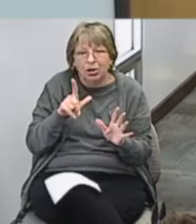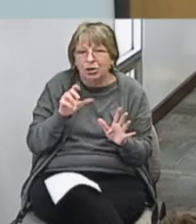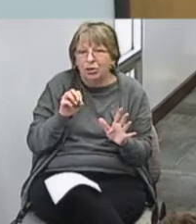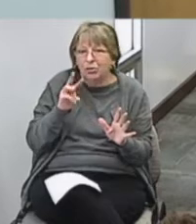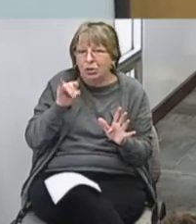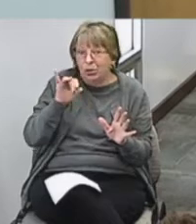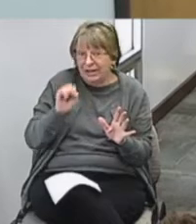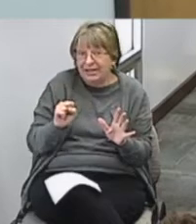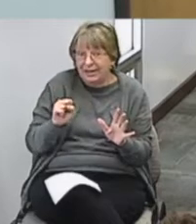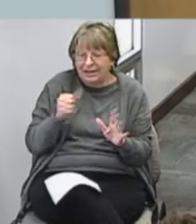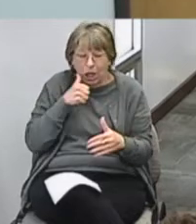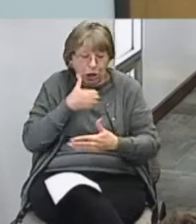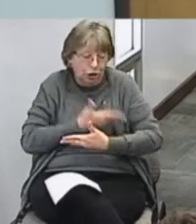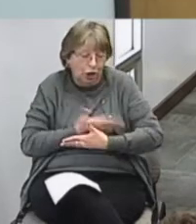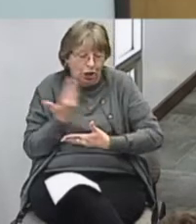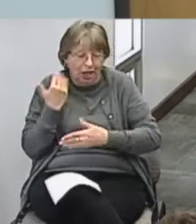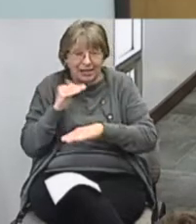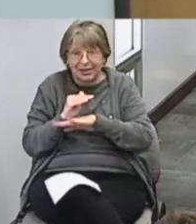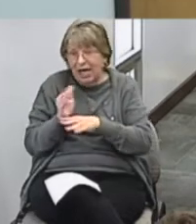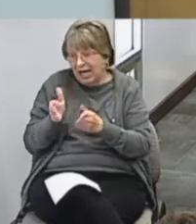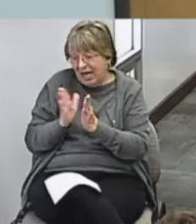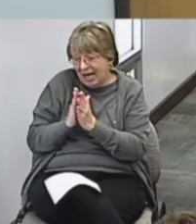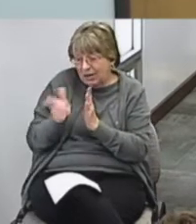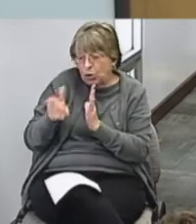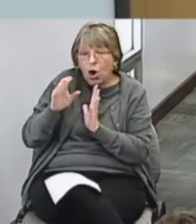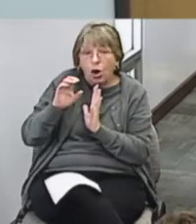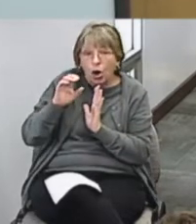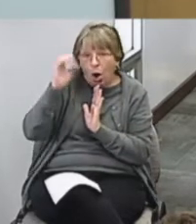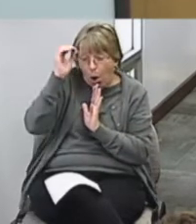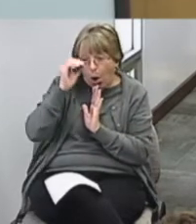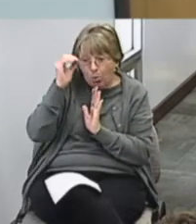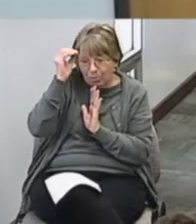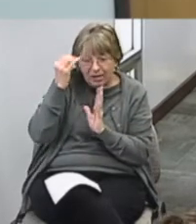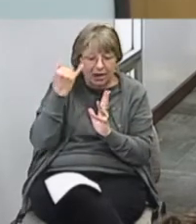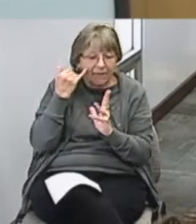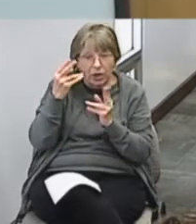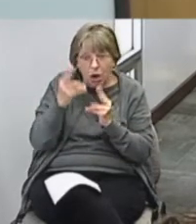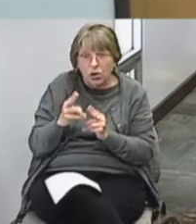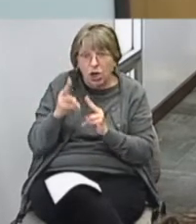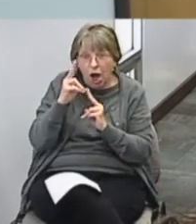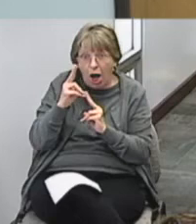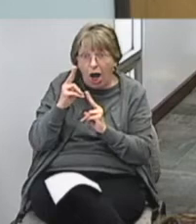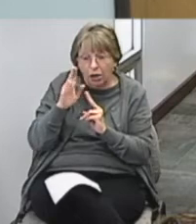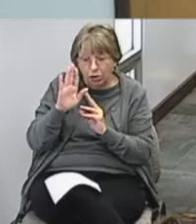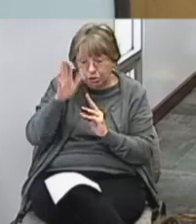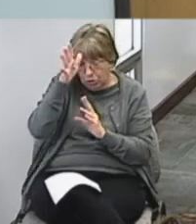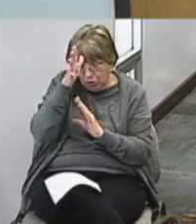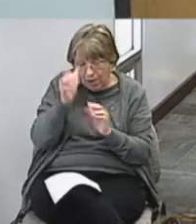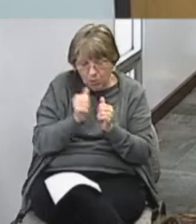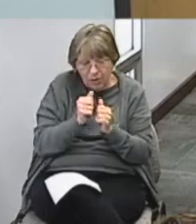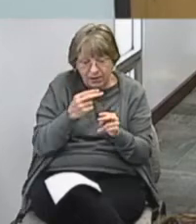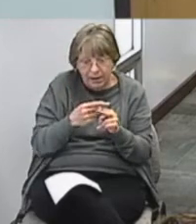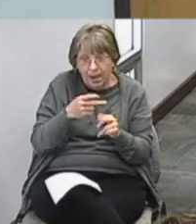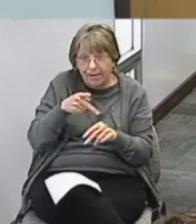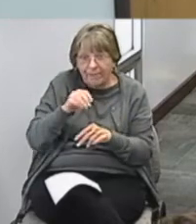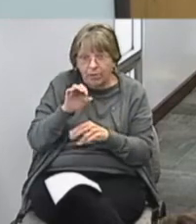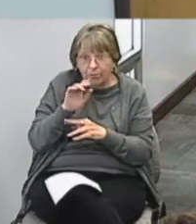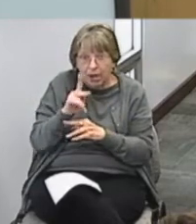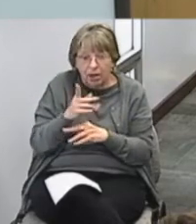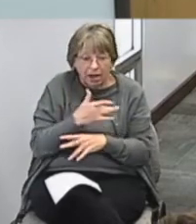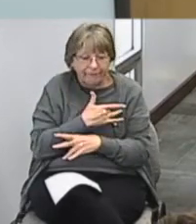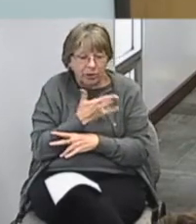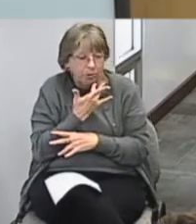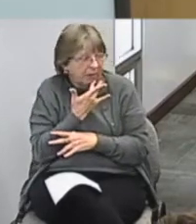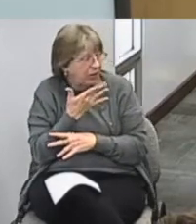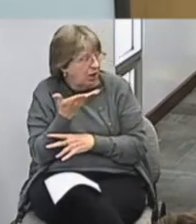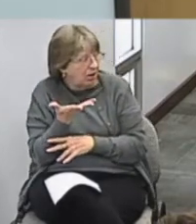night and asked her opinion. If we were to honor your father with the name of a park, would you prefer